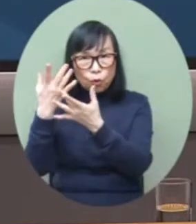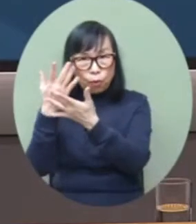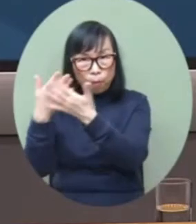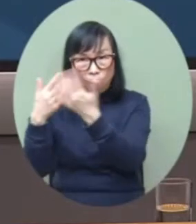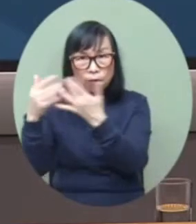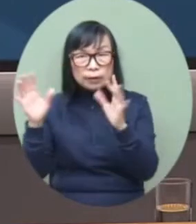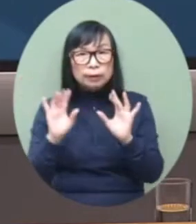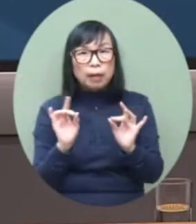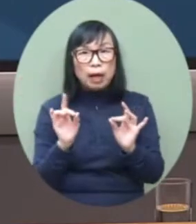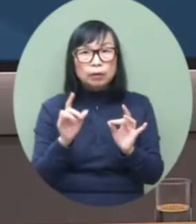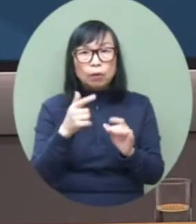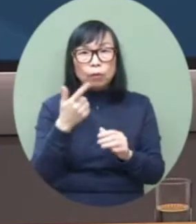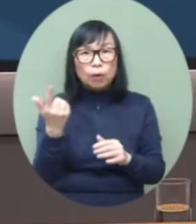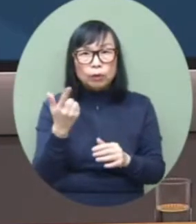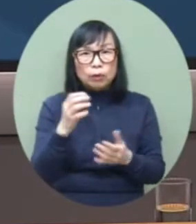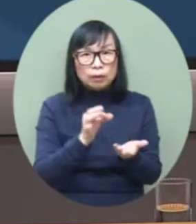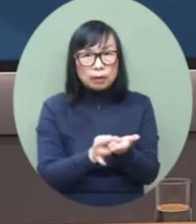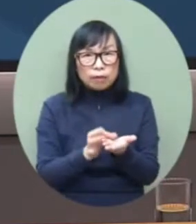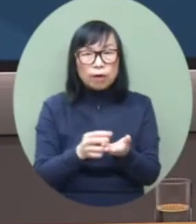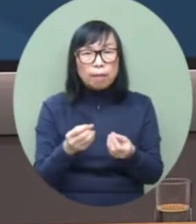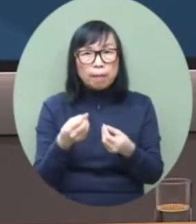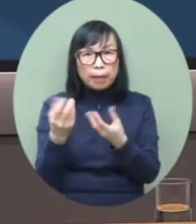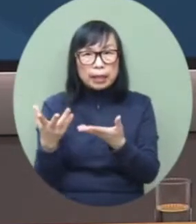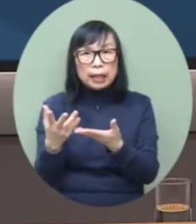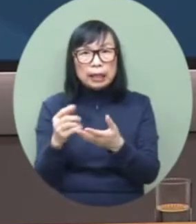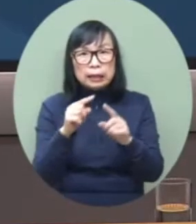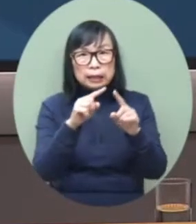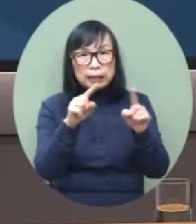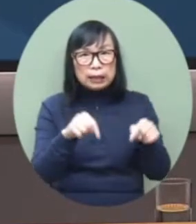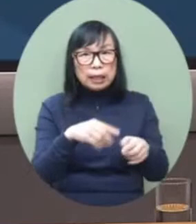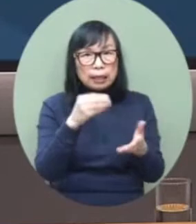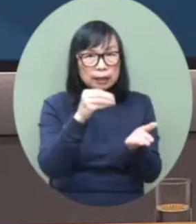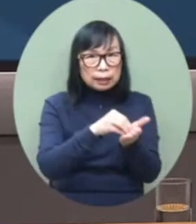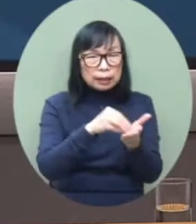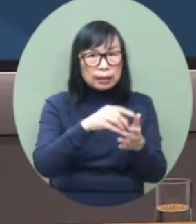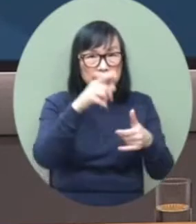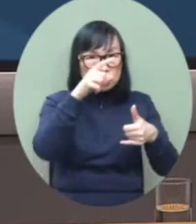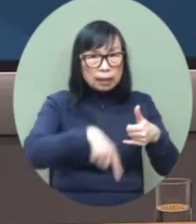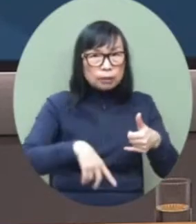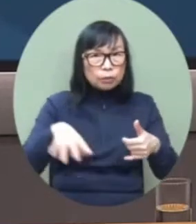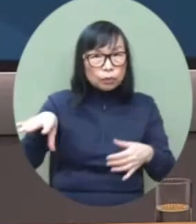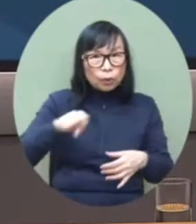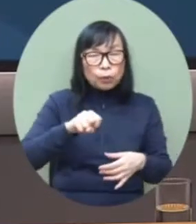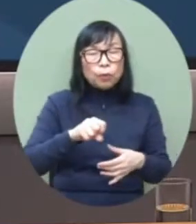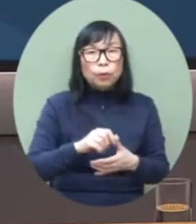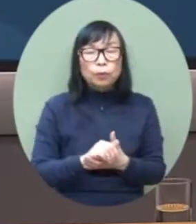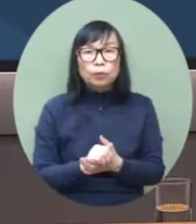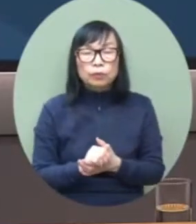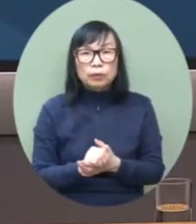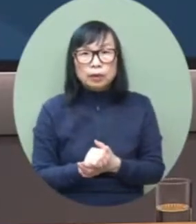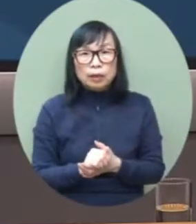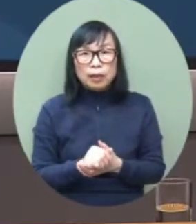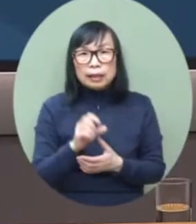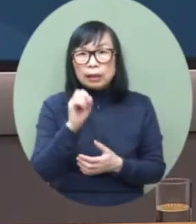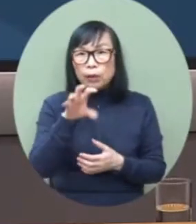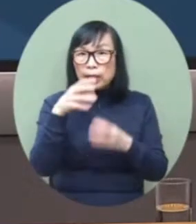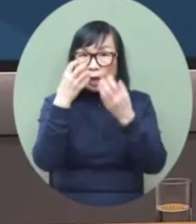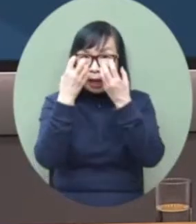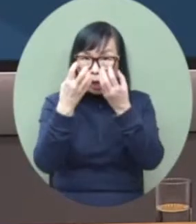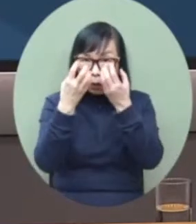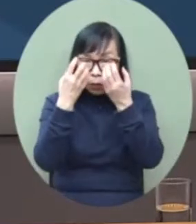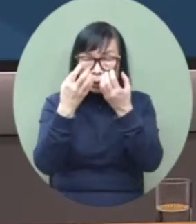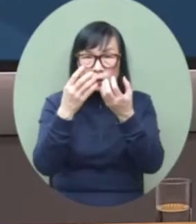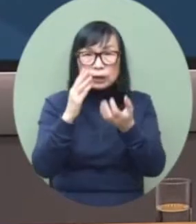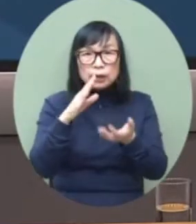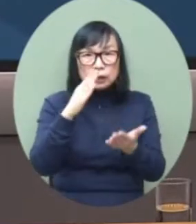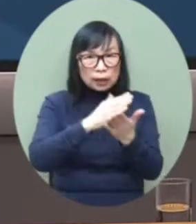the health department website will provide guidelines for the use